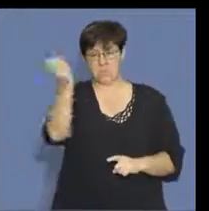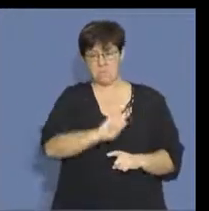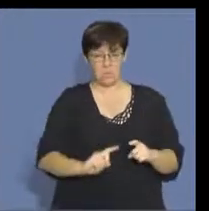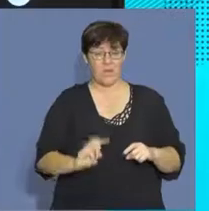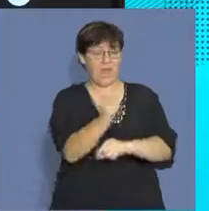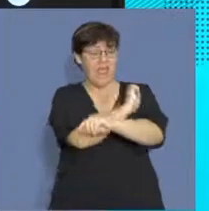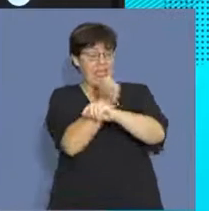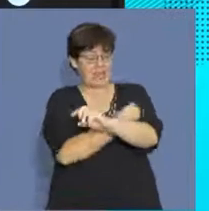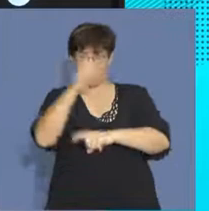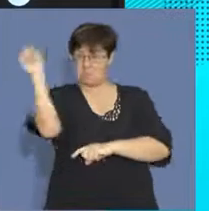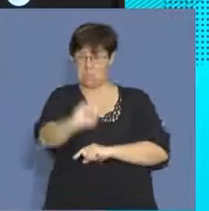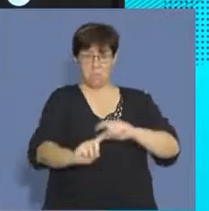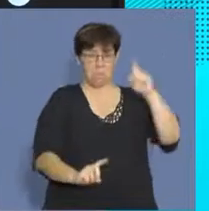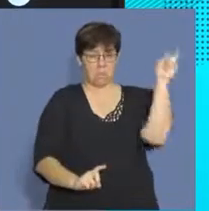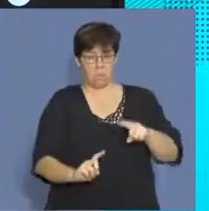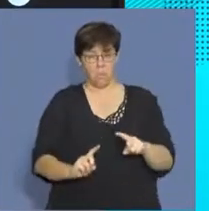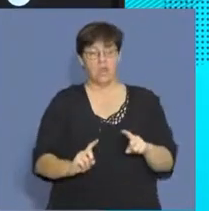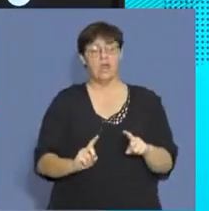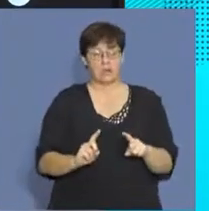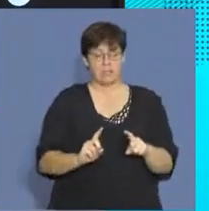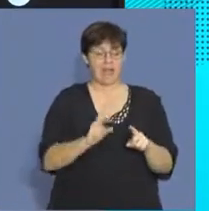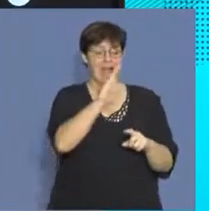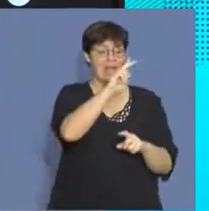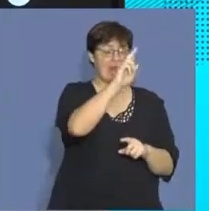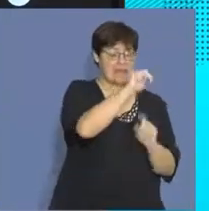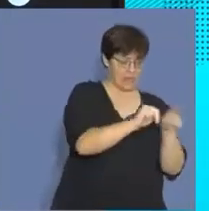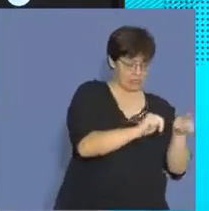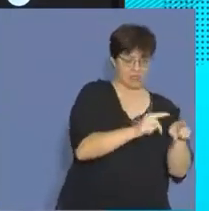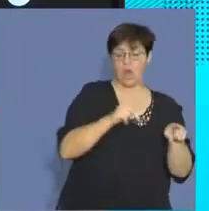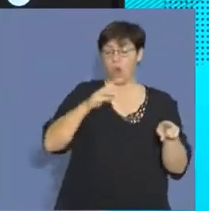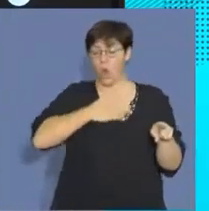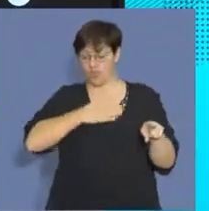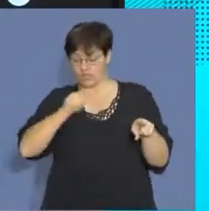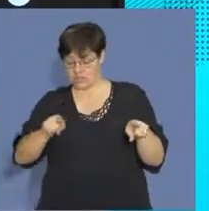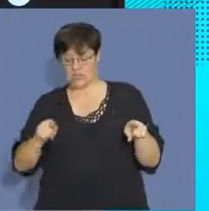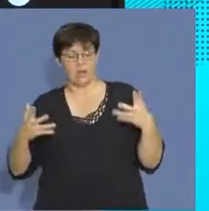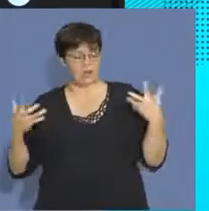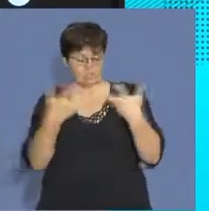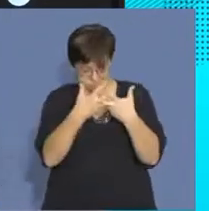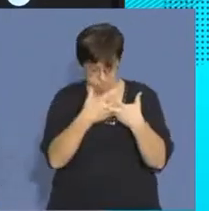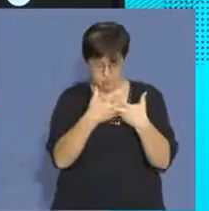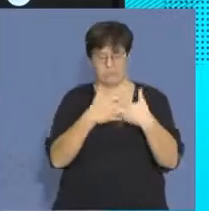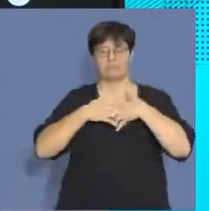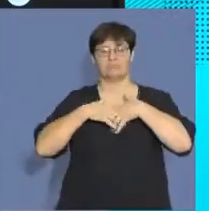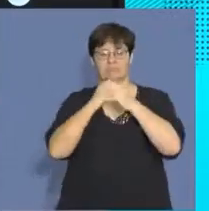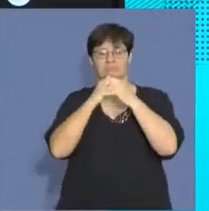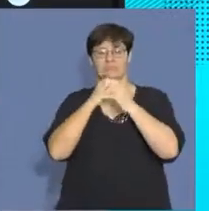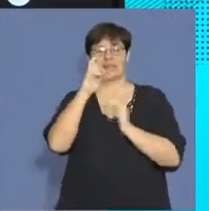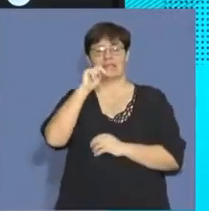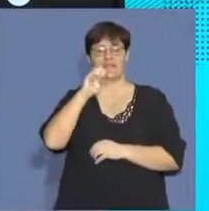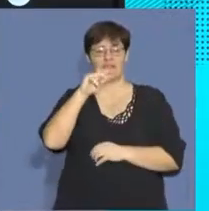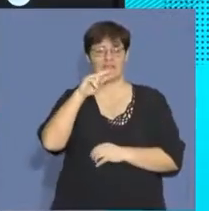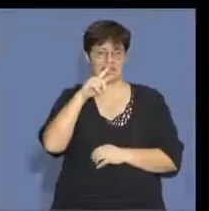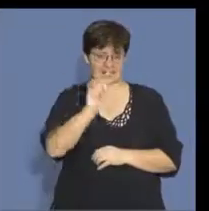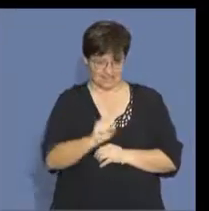these lightning bolts are able to trap the nitrogen in the atmosphere and the oxygen into compounds called nitrates. And that is